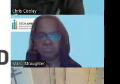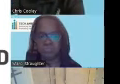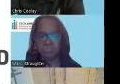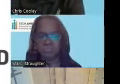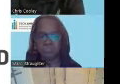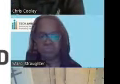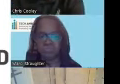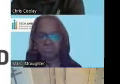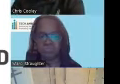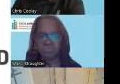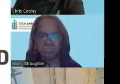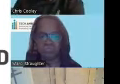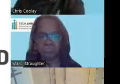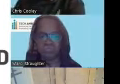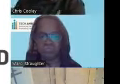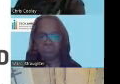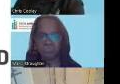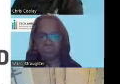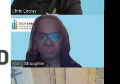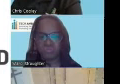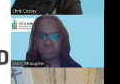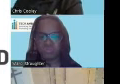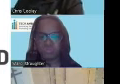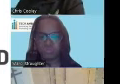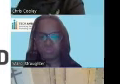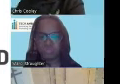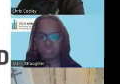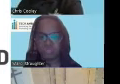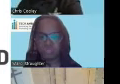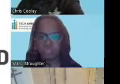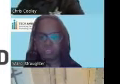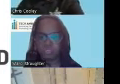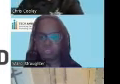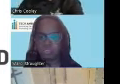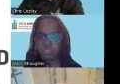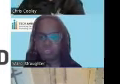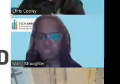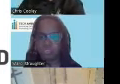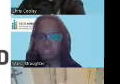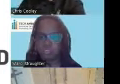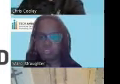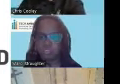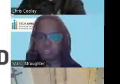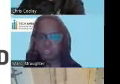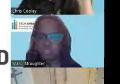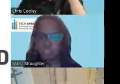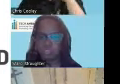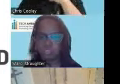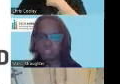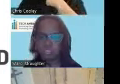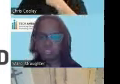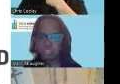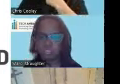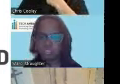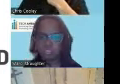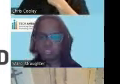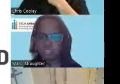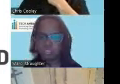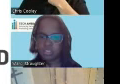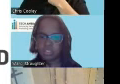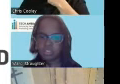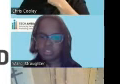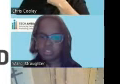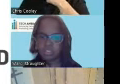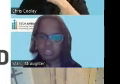that you think you know. So one at a time here. I think we're going to give Marcy and Chris